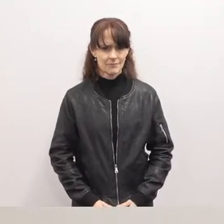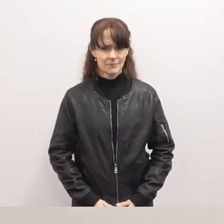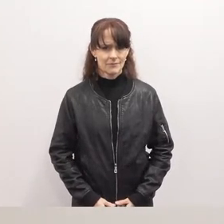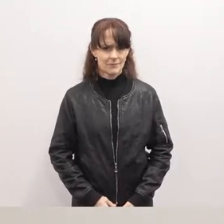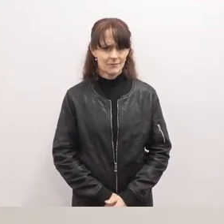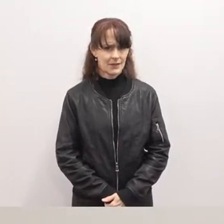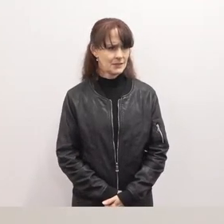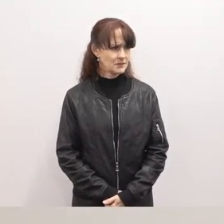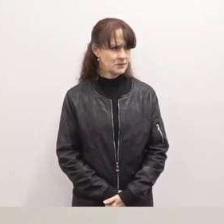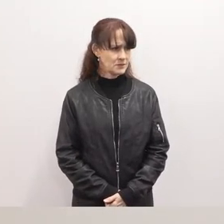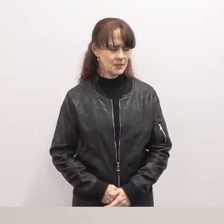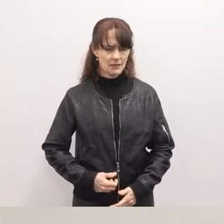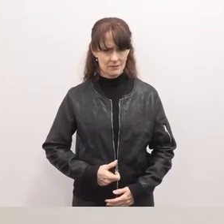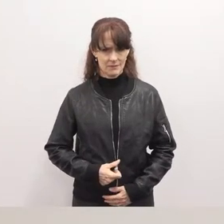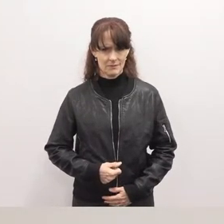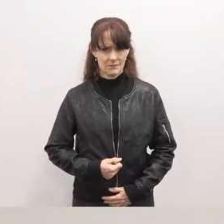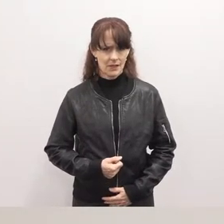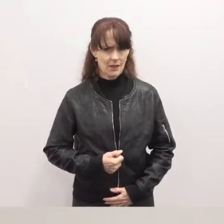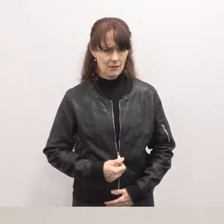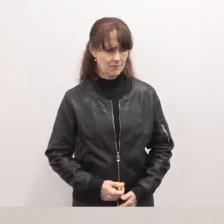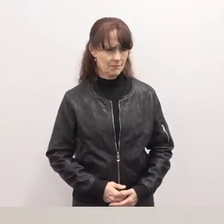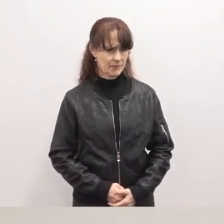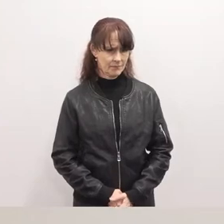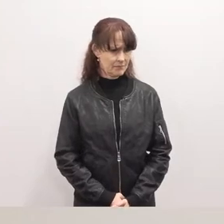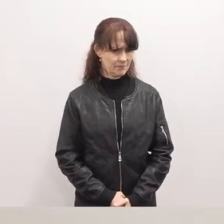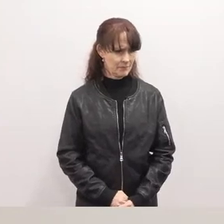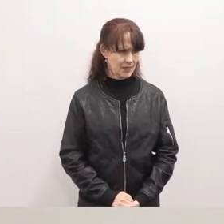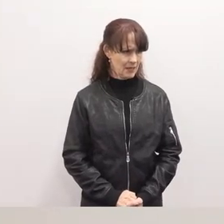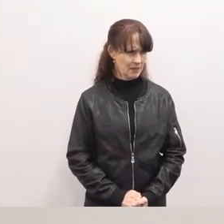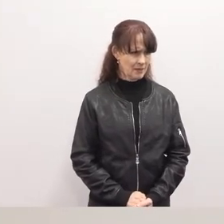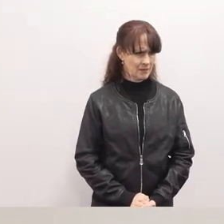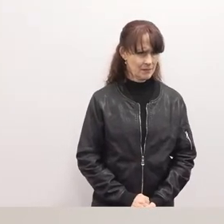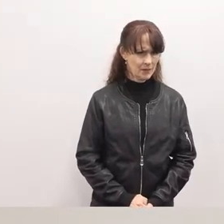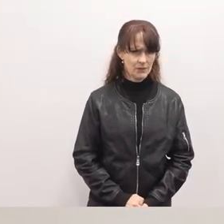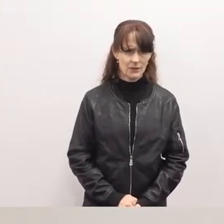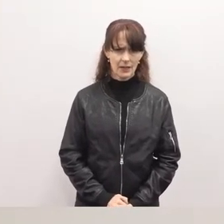Thank you. Next, we have Albert Huerta.